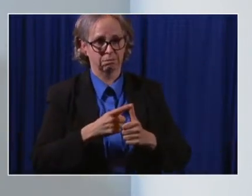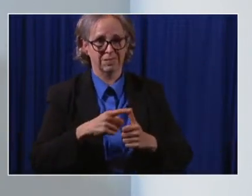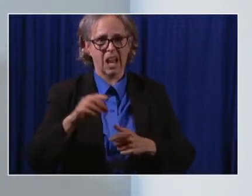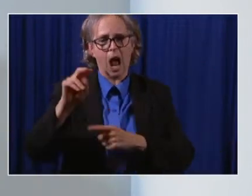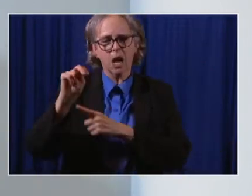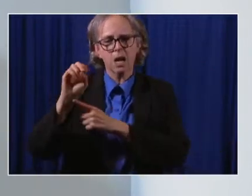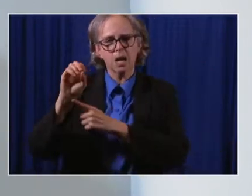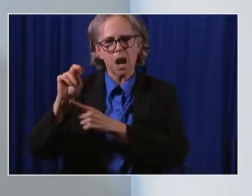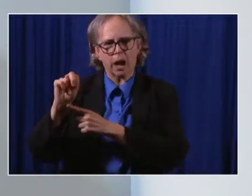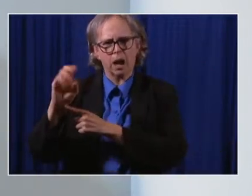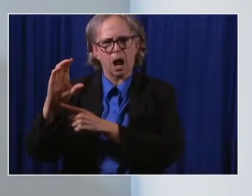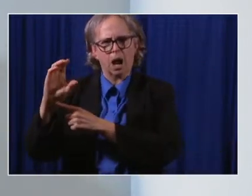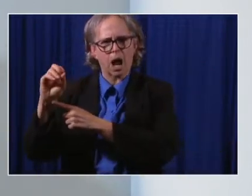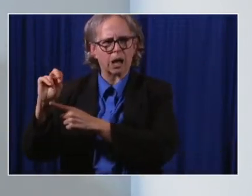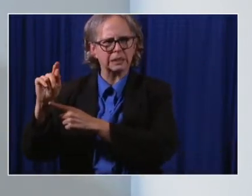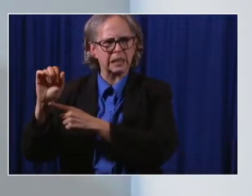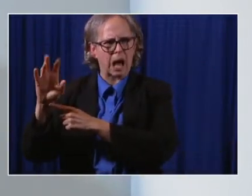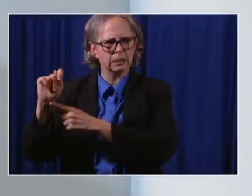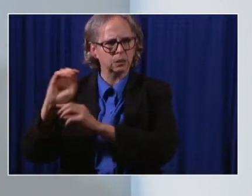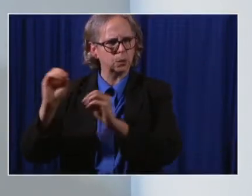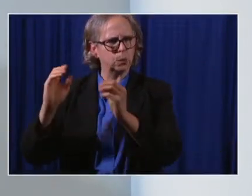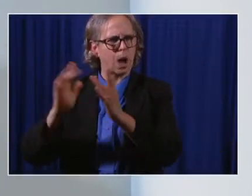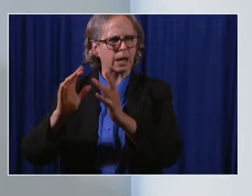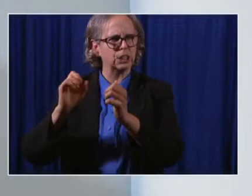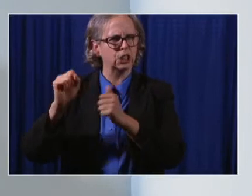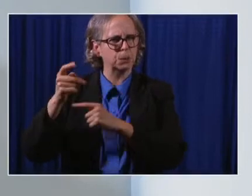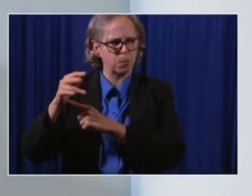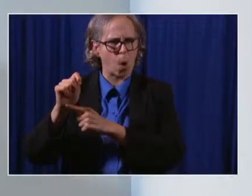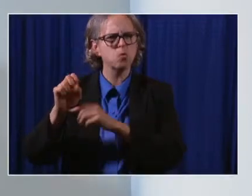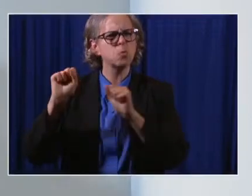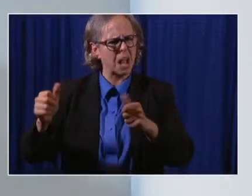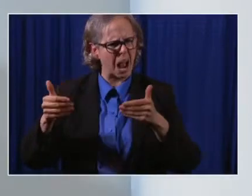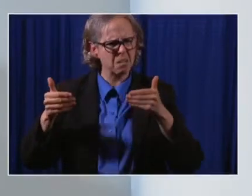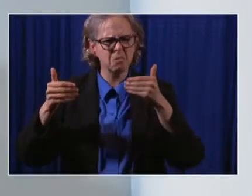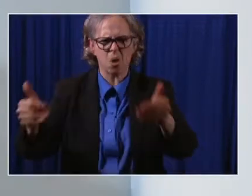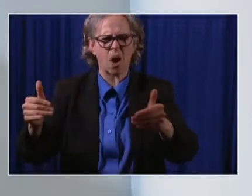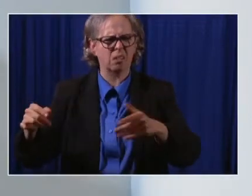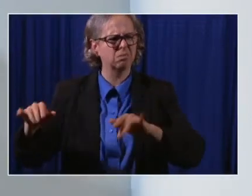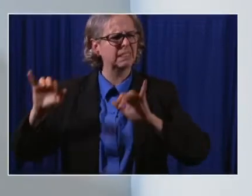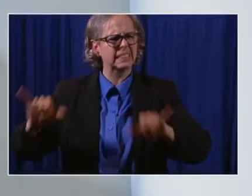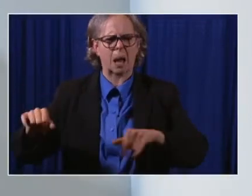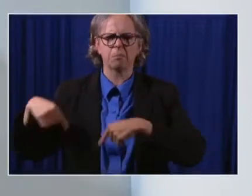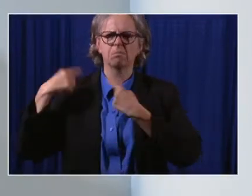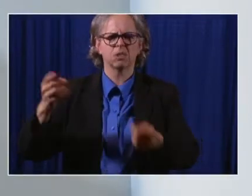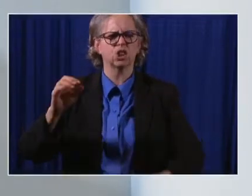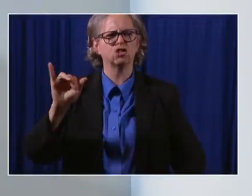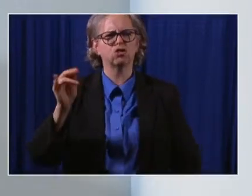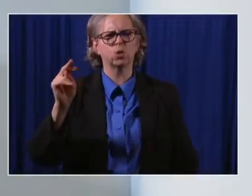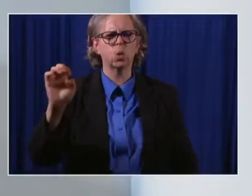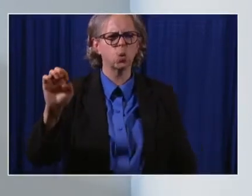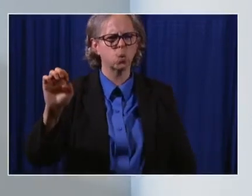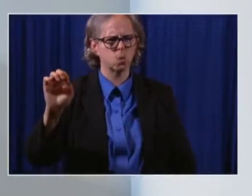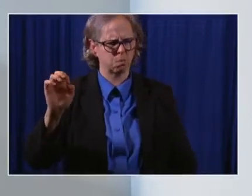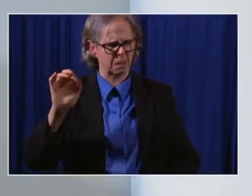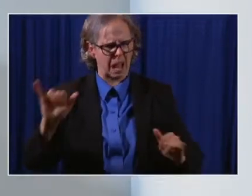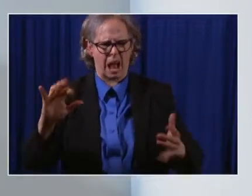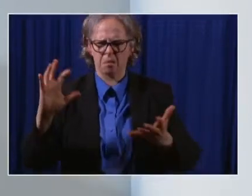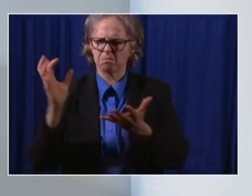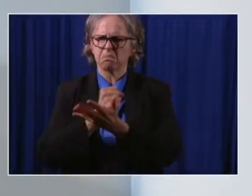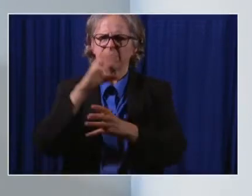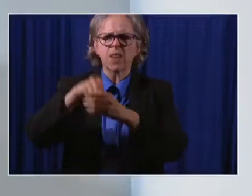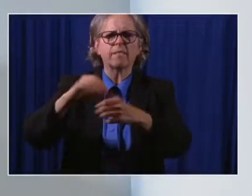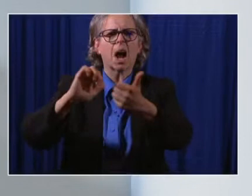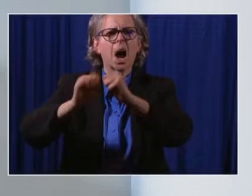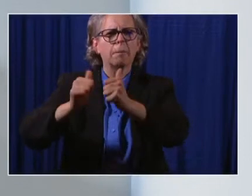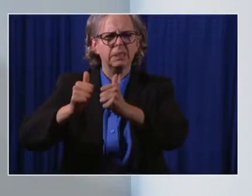sports have returned to competition since early June. All sports deemed non-contact can compete